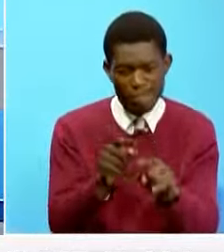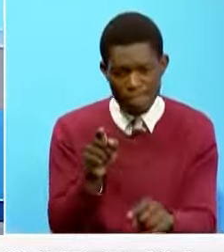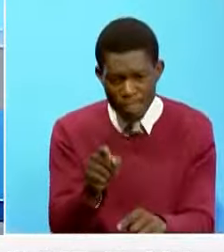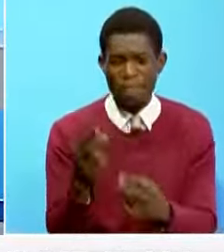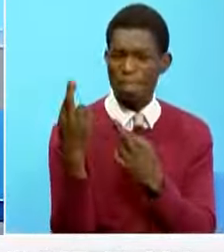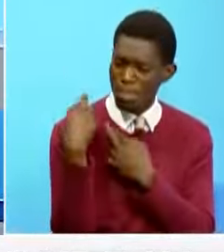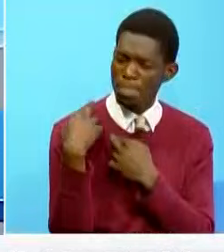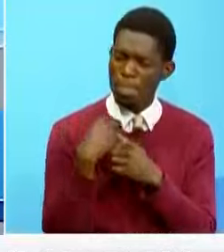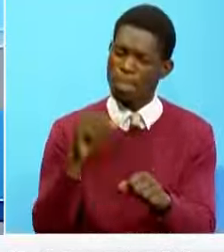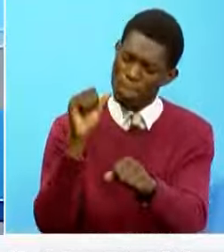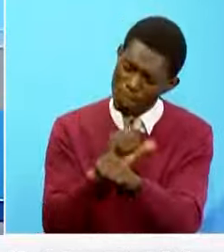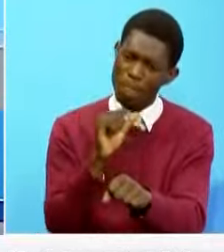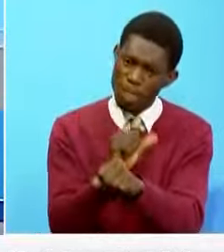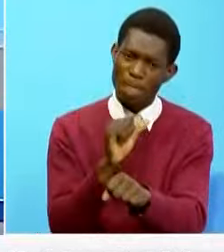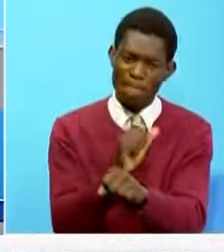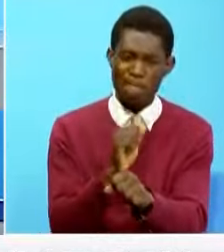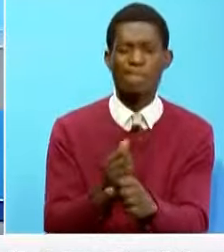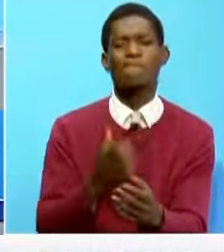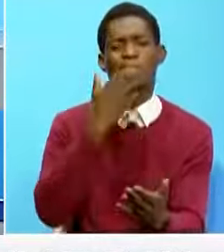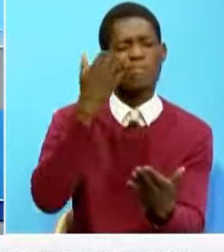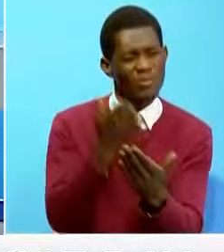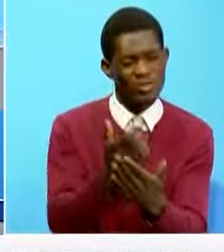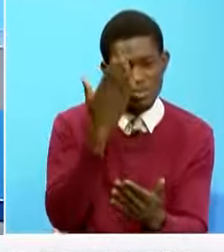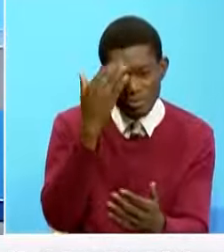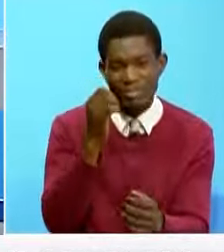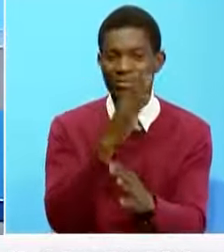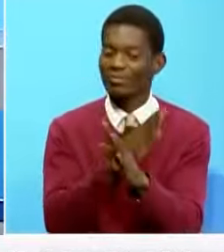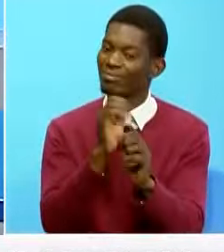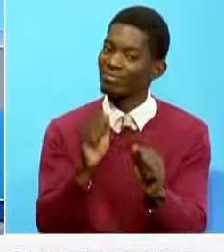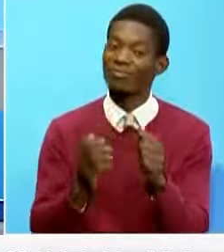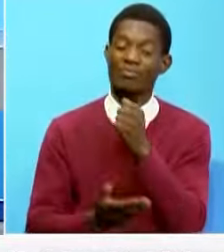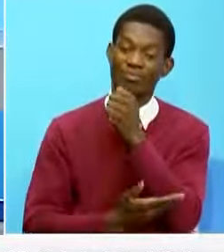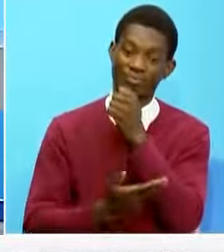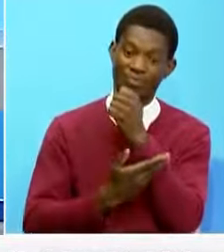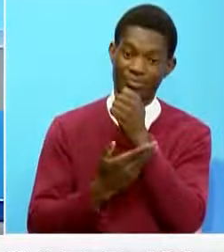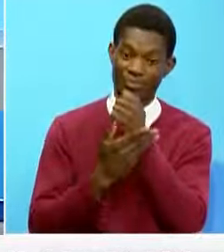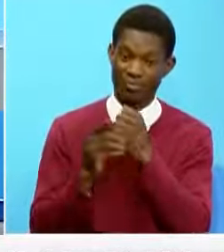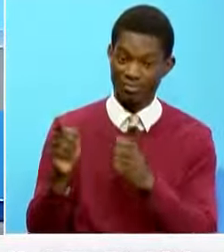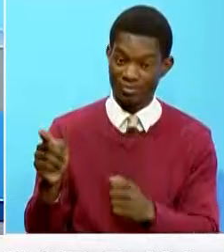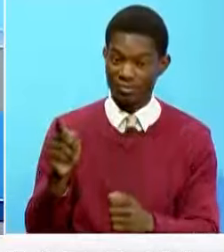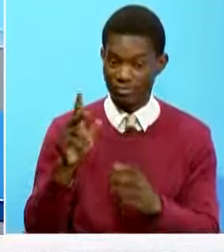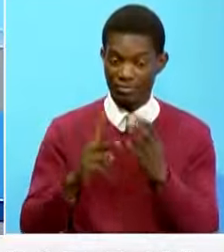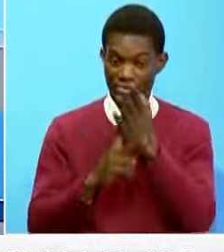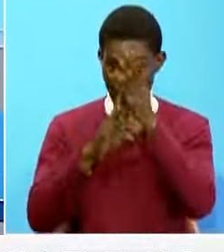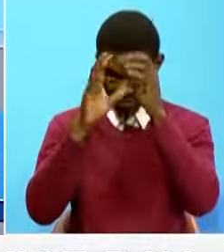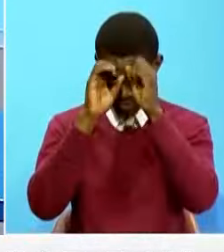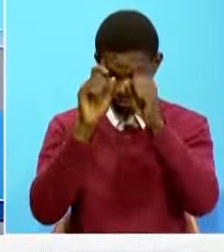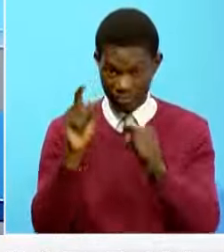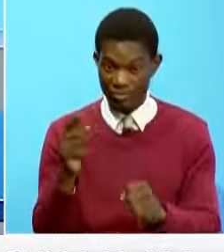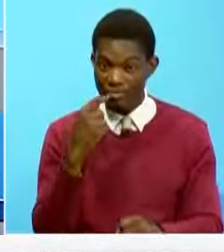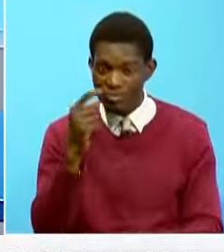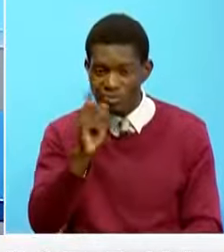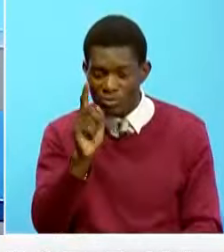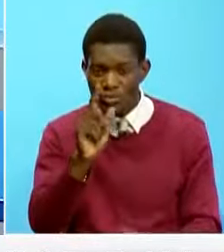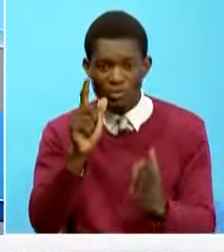of their duties for a prosperous Zambia. The Vice President was speaking in Lusaka at the commemoration of Africa